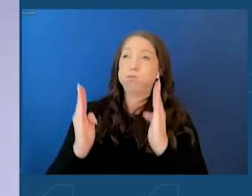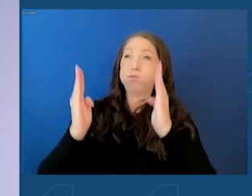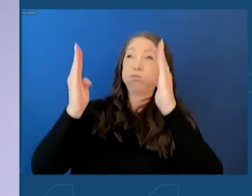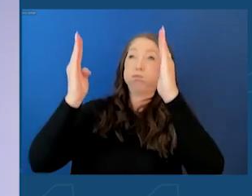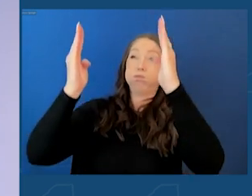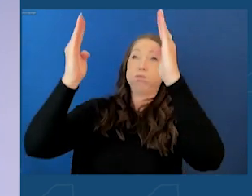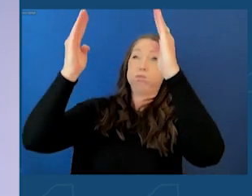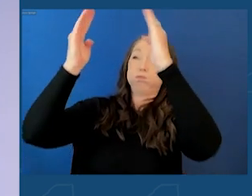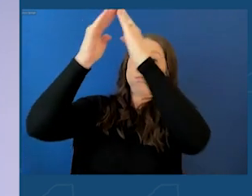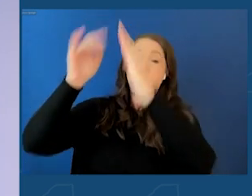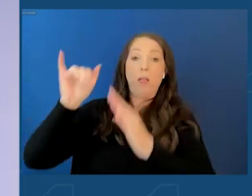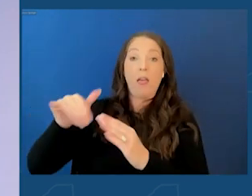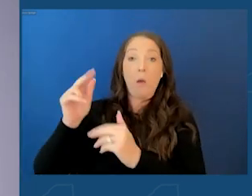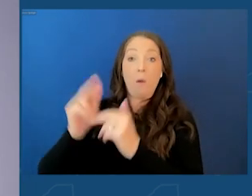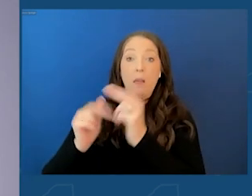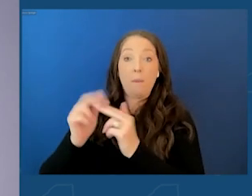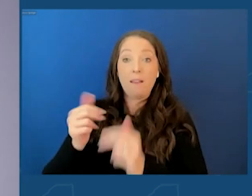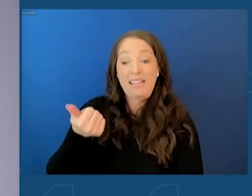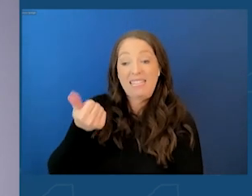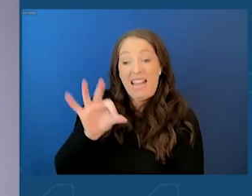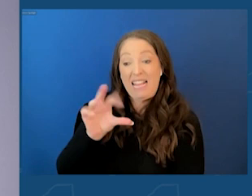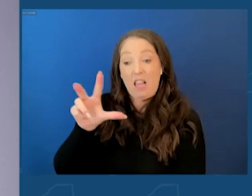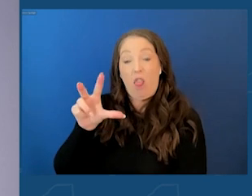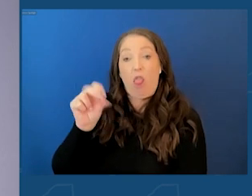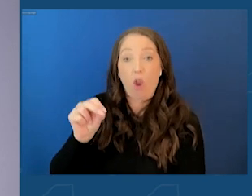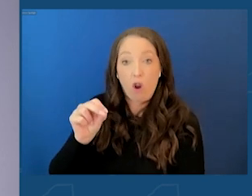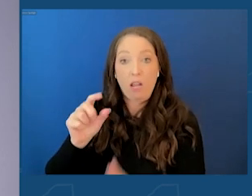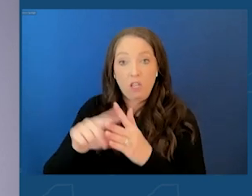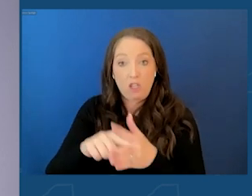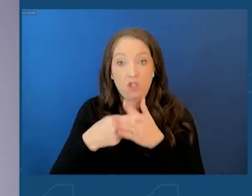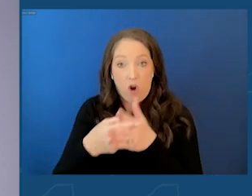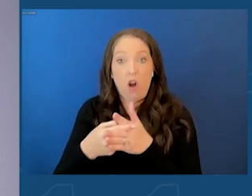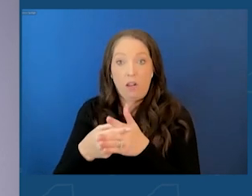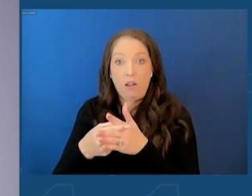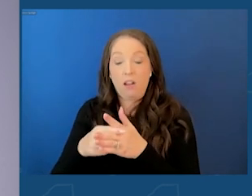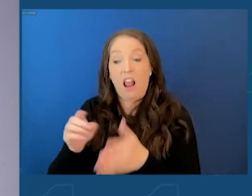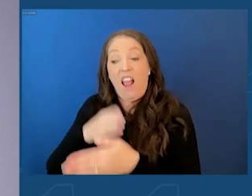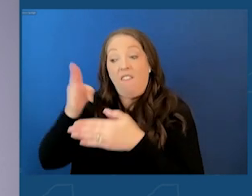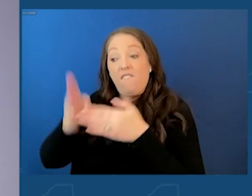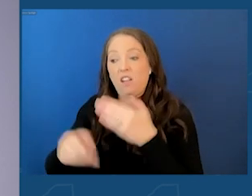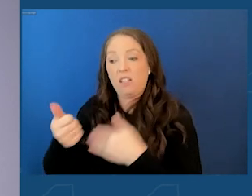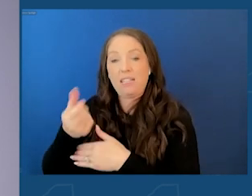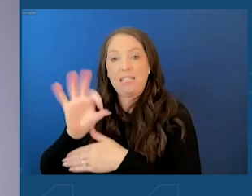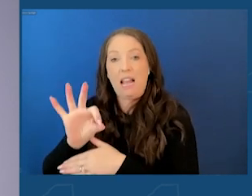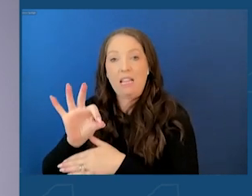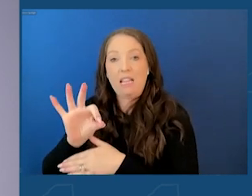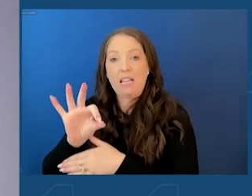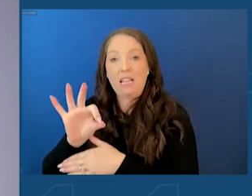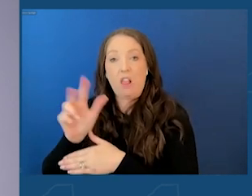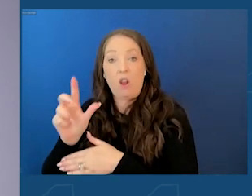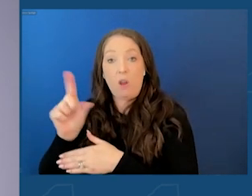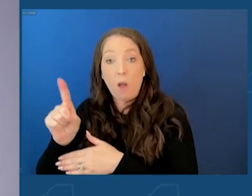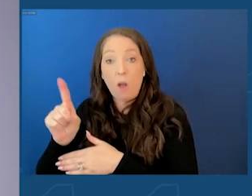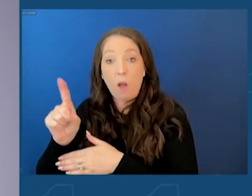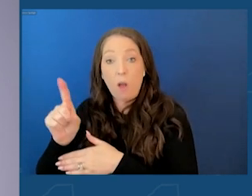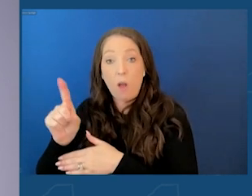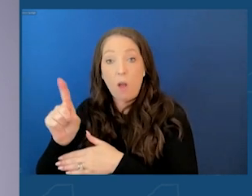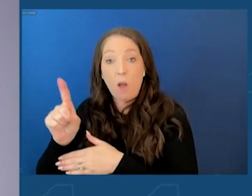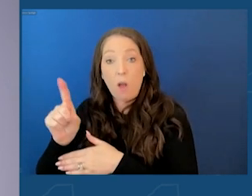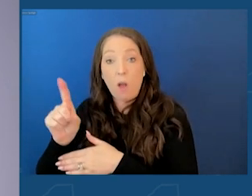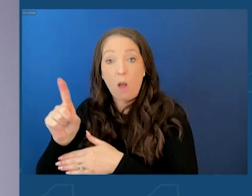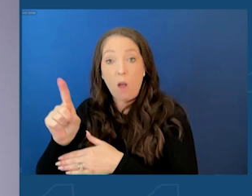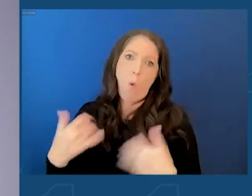in 1930. Finished it in 1931, 13 months later. That was extraordinary. But now we're literally